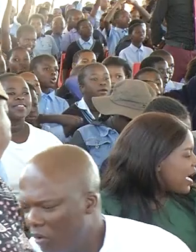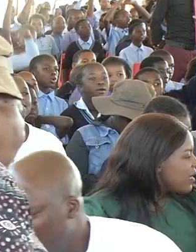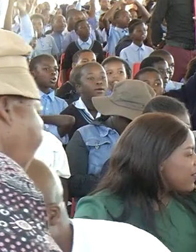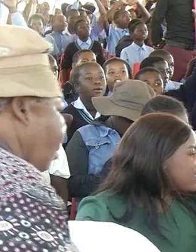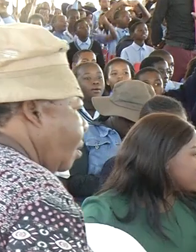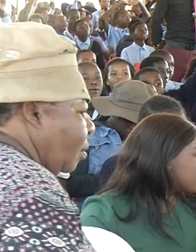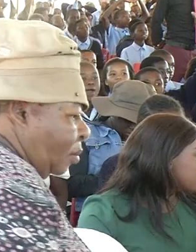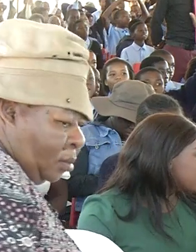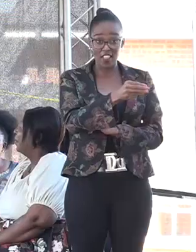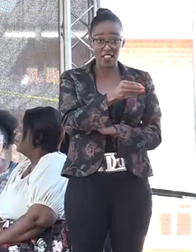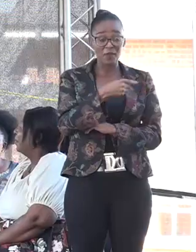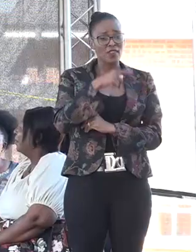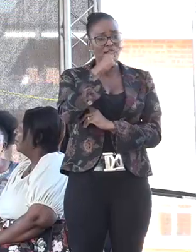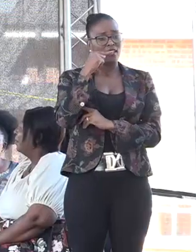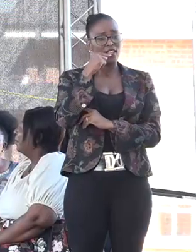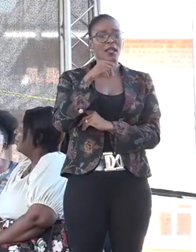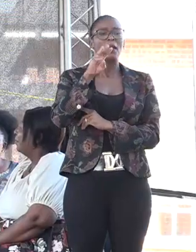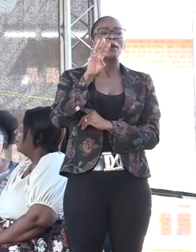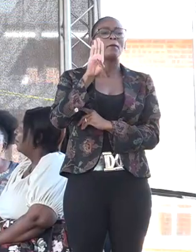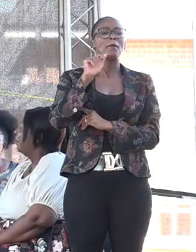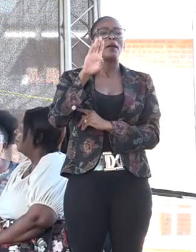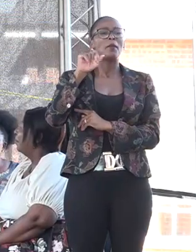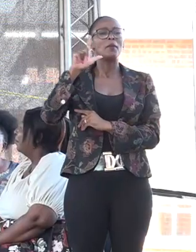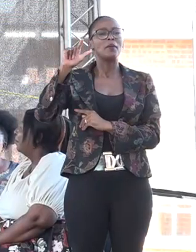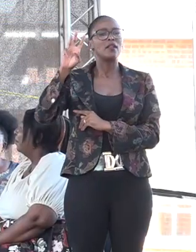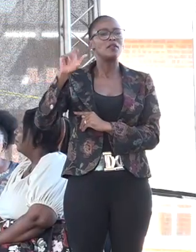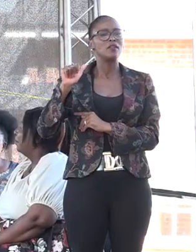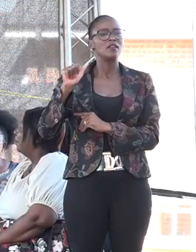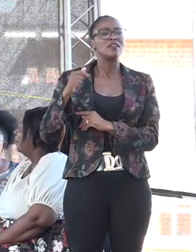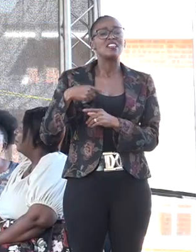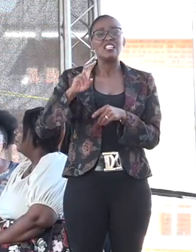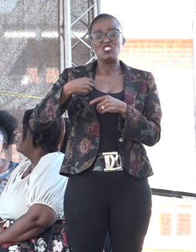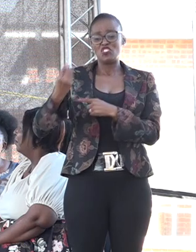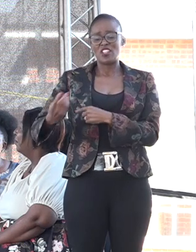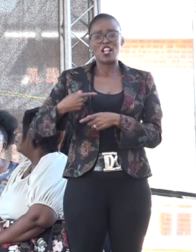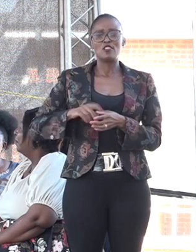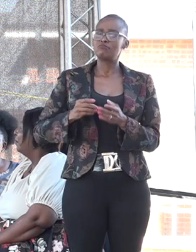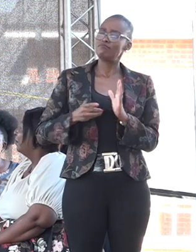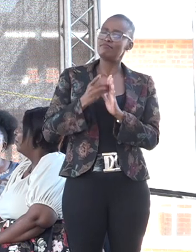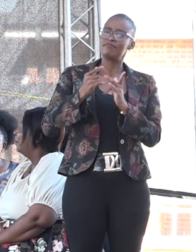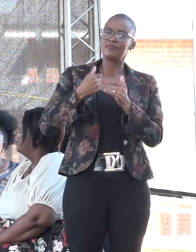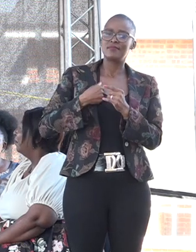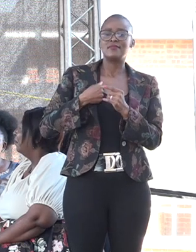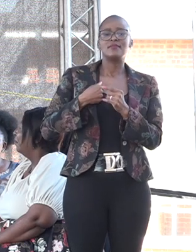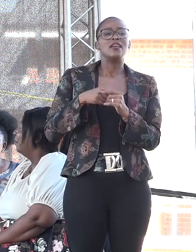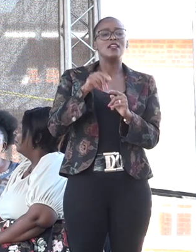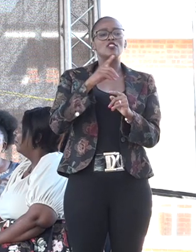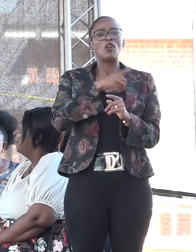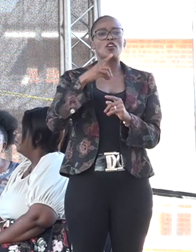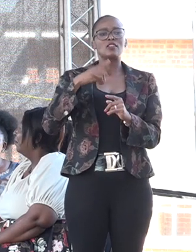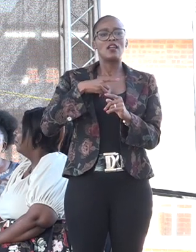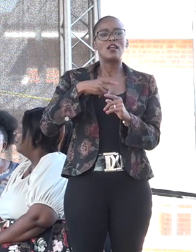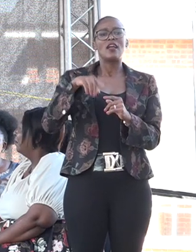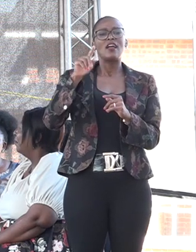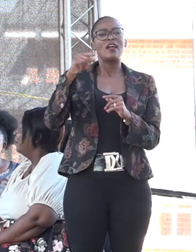Greetings to you all. My name is Babalwenze Kupinge, a child that is led by Dr. Uzulezo S.P. Khatebe, the